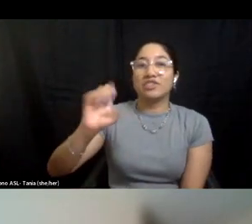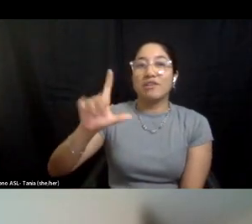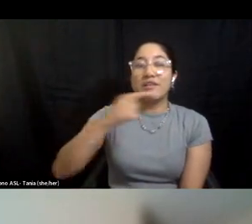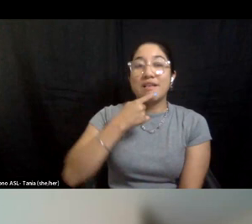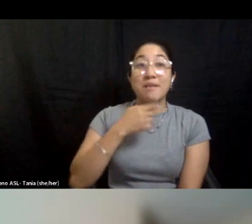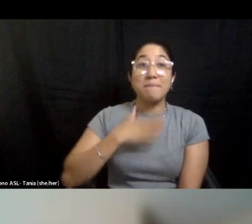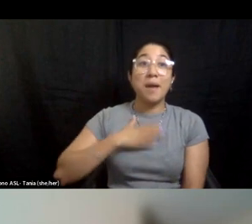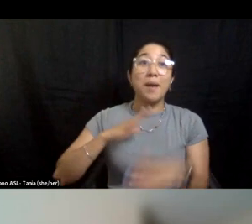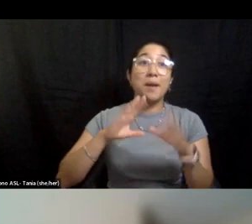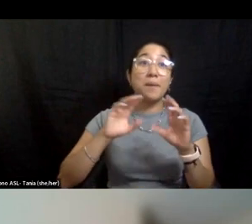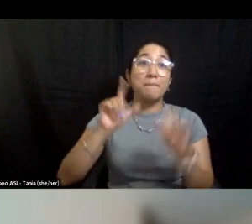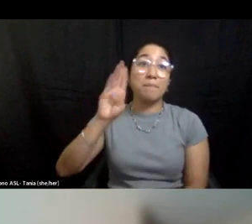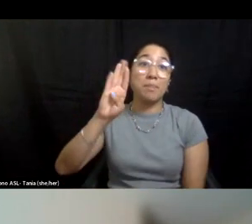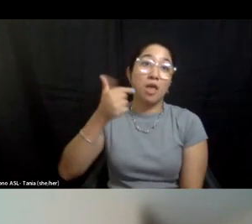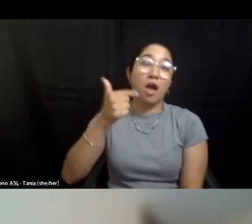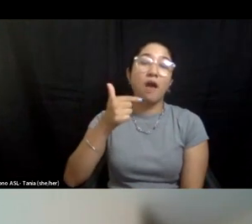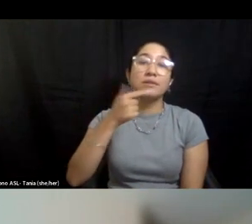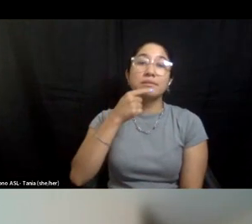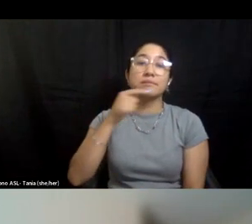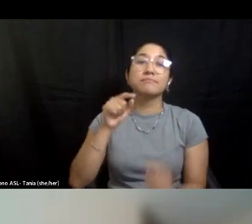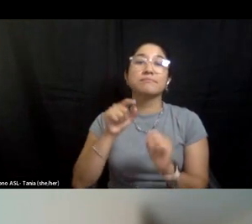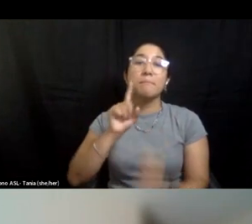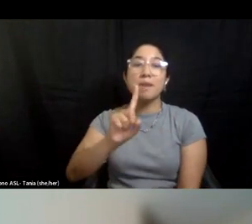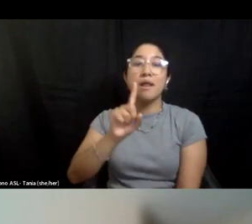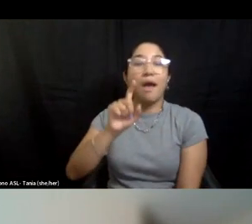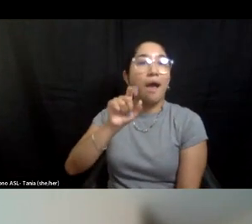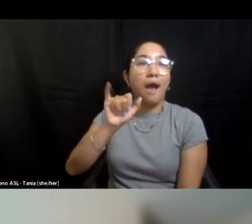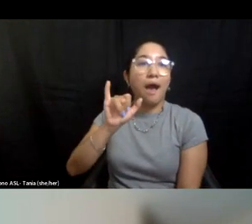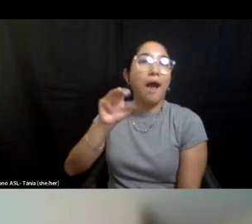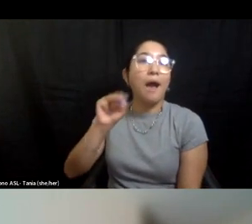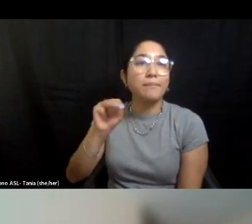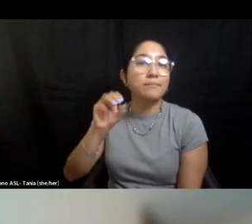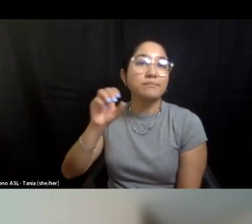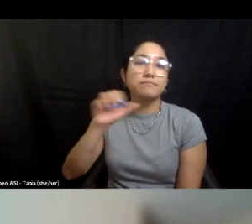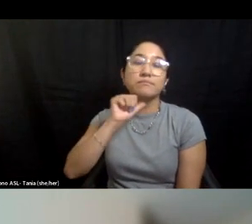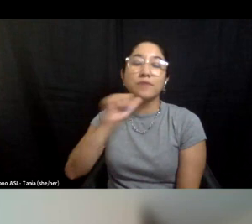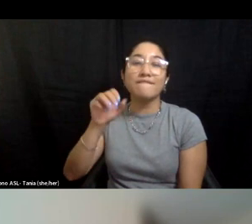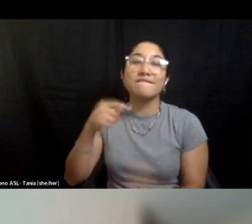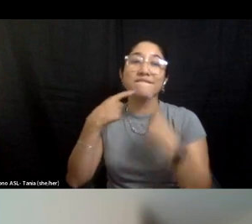Am I Famous Yet blog, Rachel Lynett, it'll pop up. It's not on my website anymore.